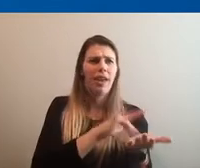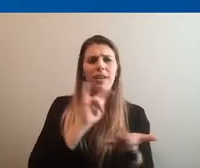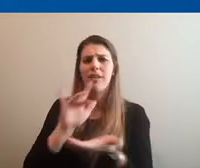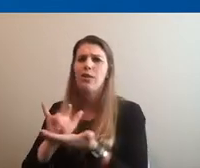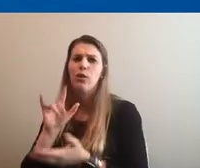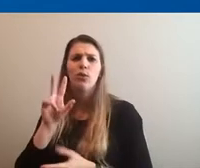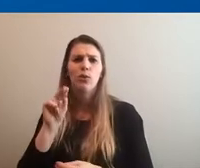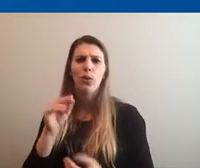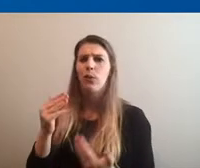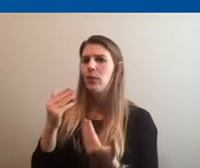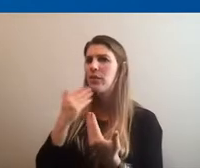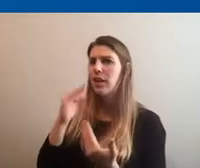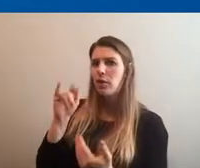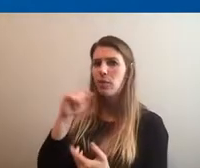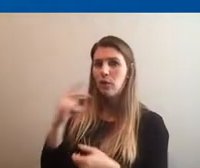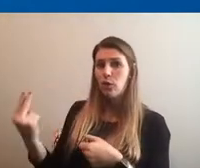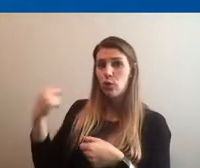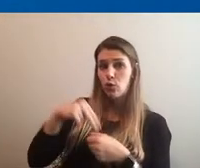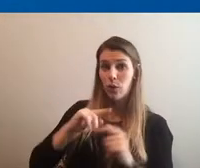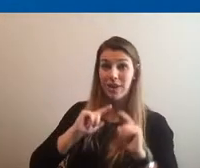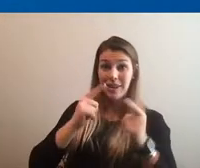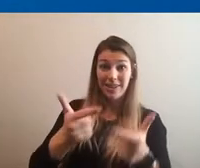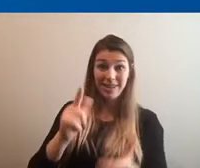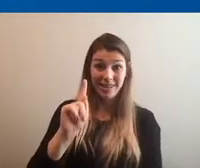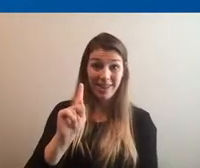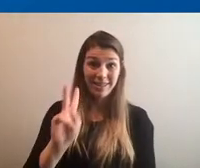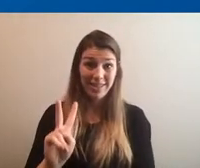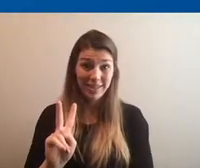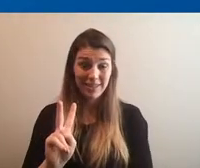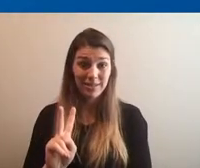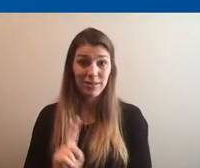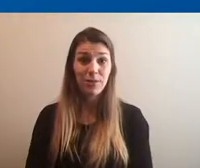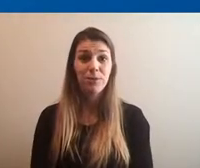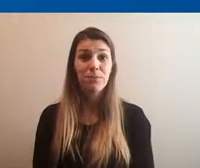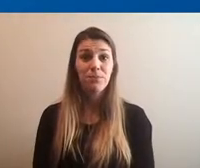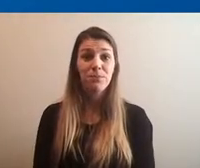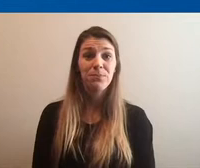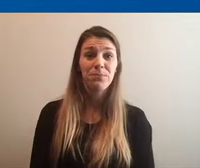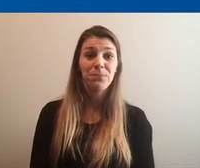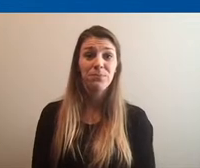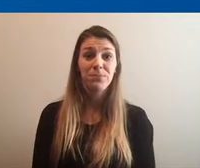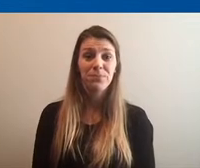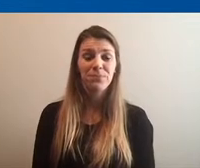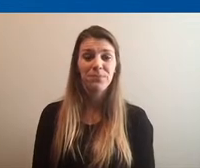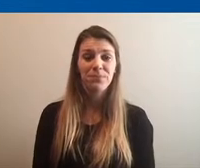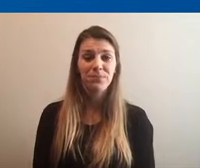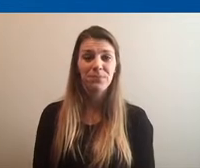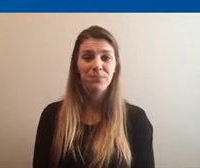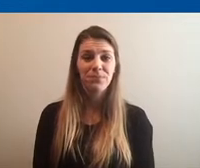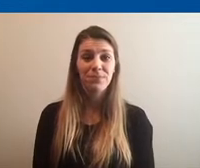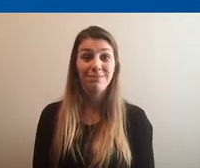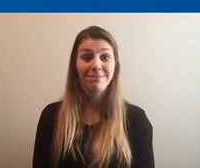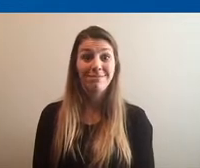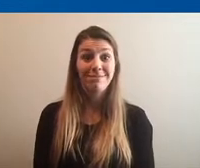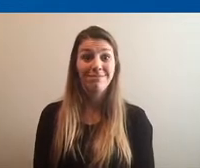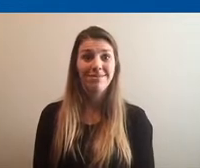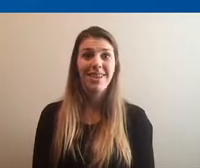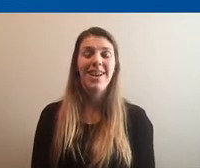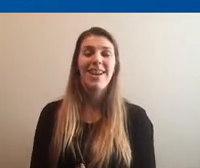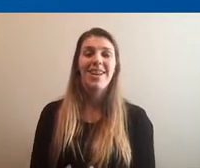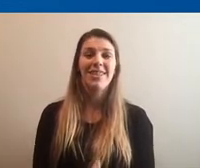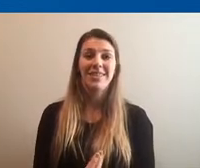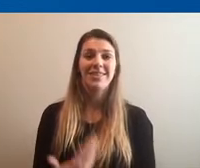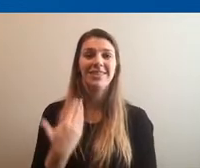thank you for joining us. Kiera, over to you. Thanks, Tim. So I get the pleasure of introducing Dr.